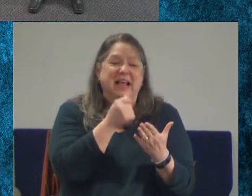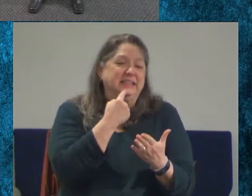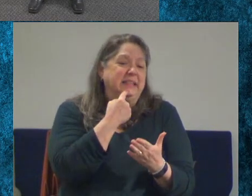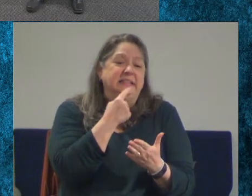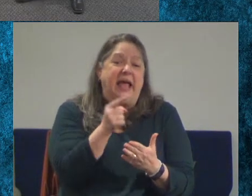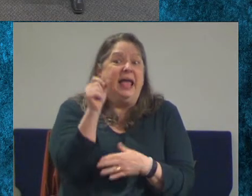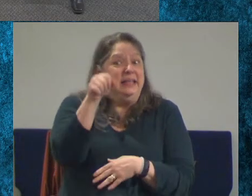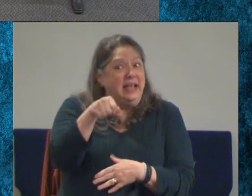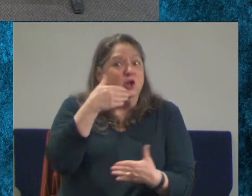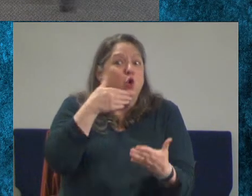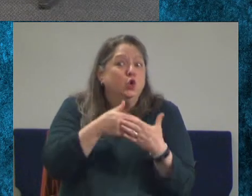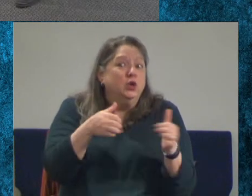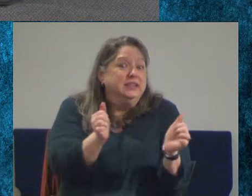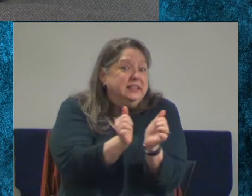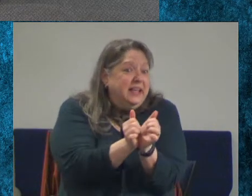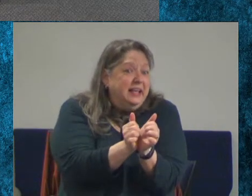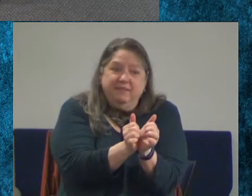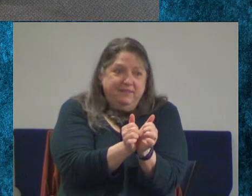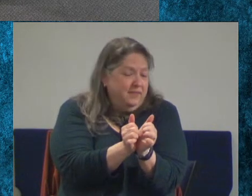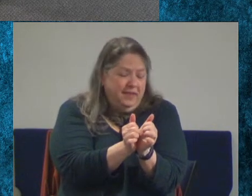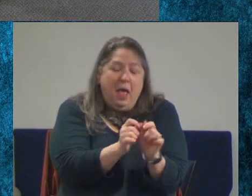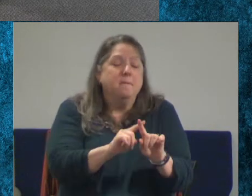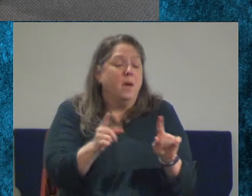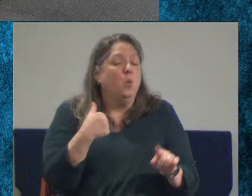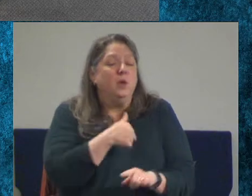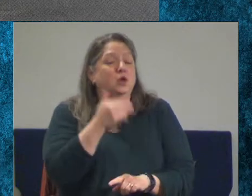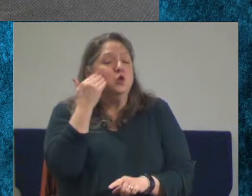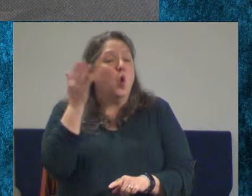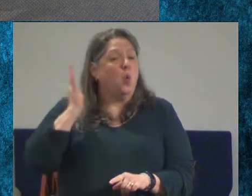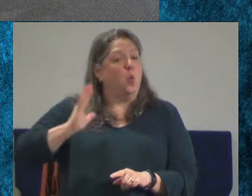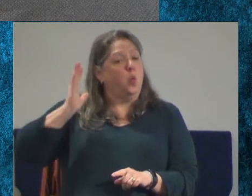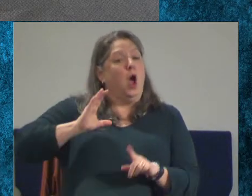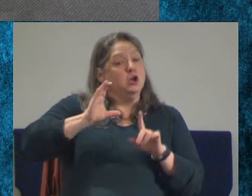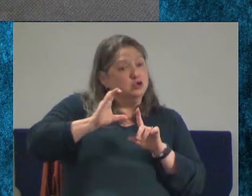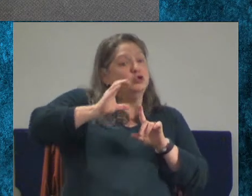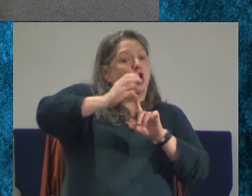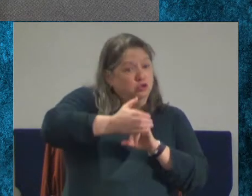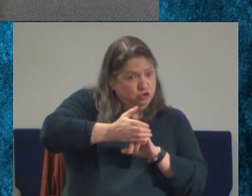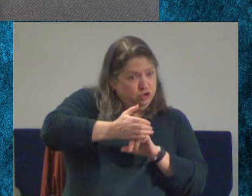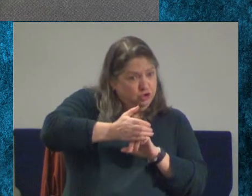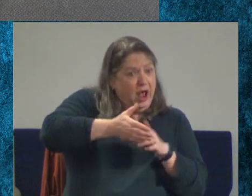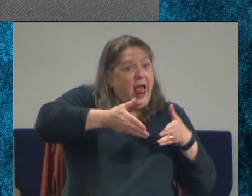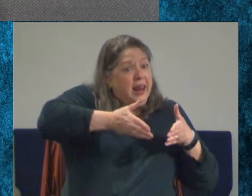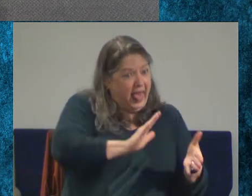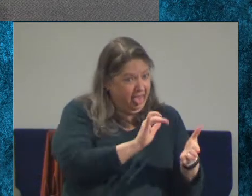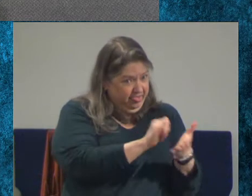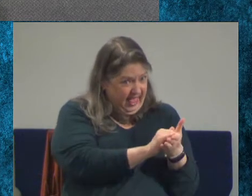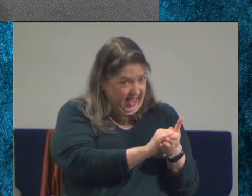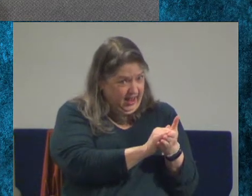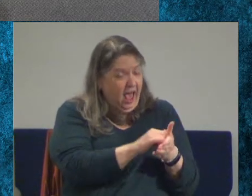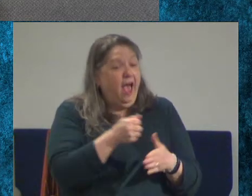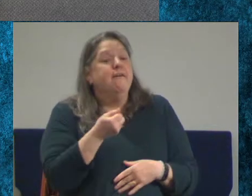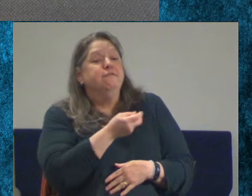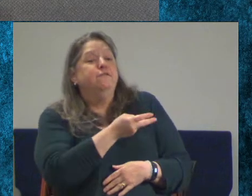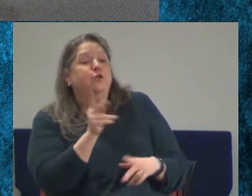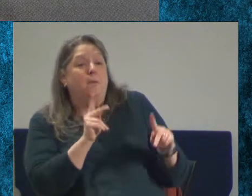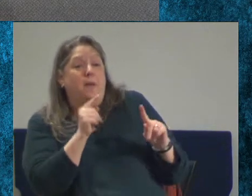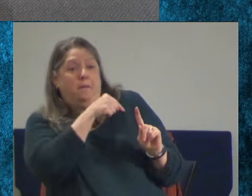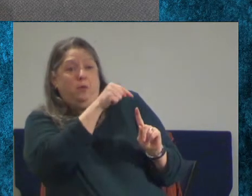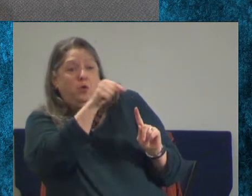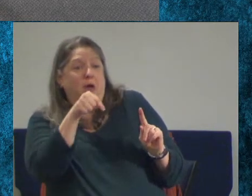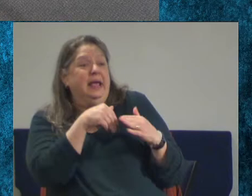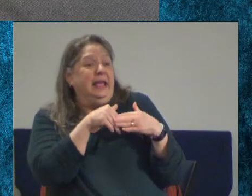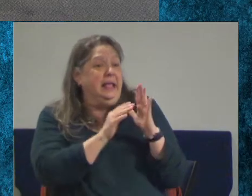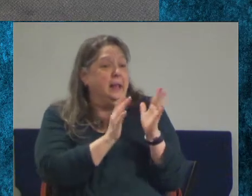Christians who were slaves. Paul does not in any way address the issue. In any of his writings, does he address